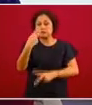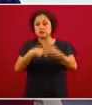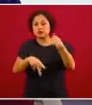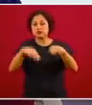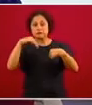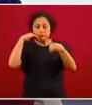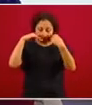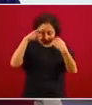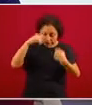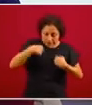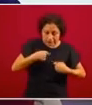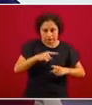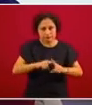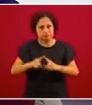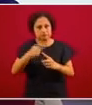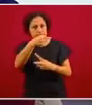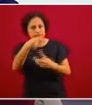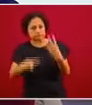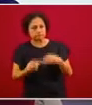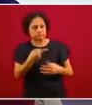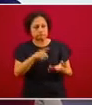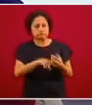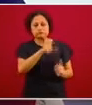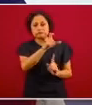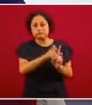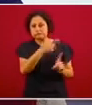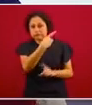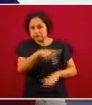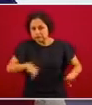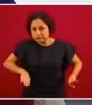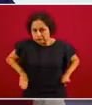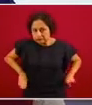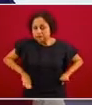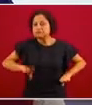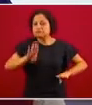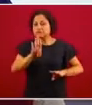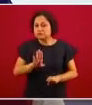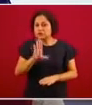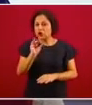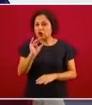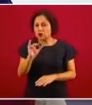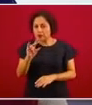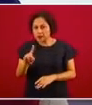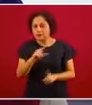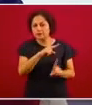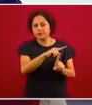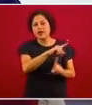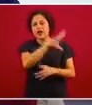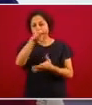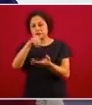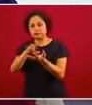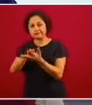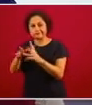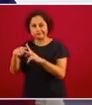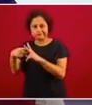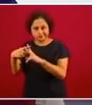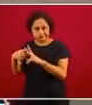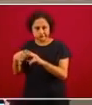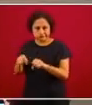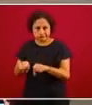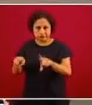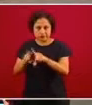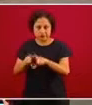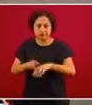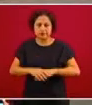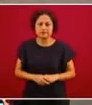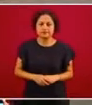cases, maybe 5 or 6 cases, because most of the other suspect cases are either confirmed